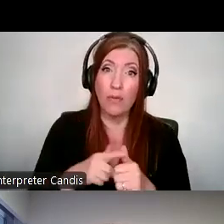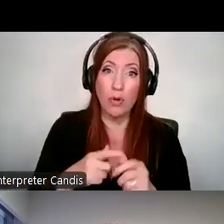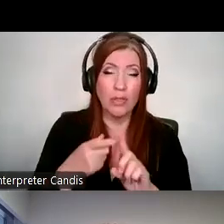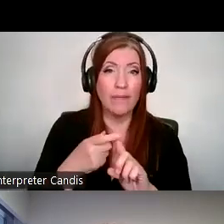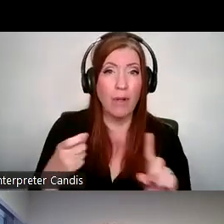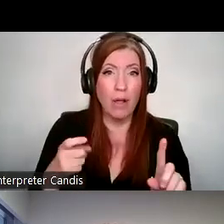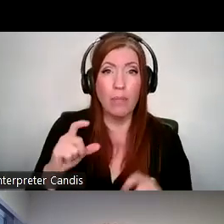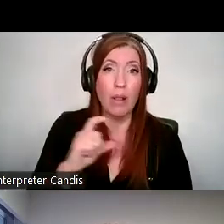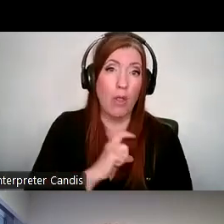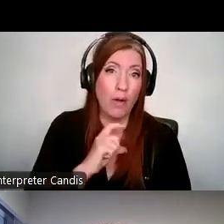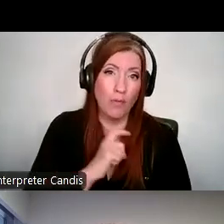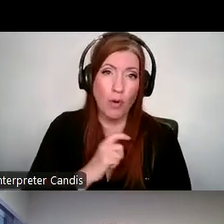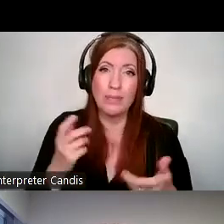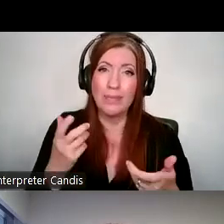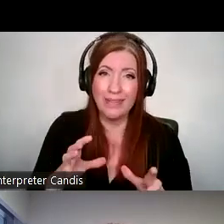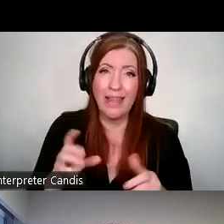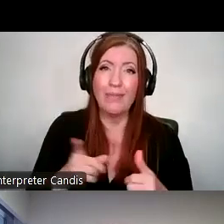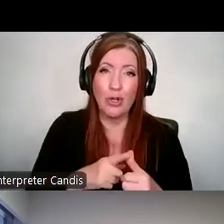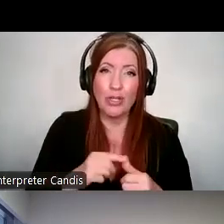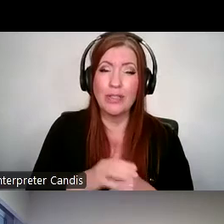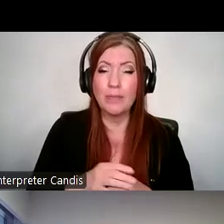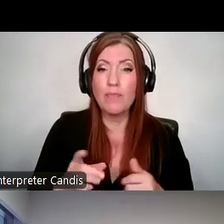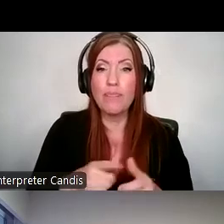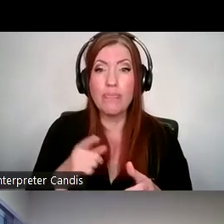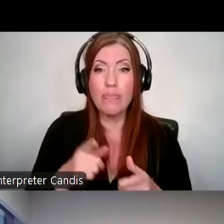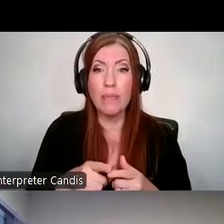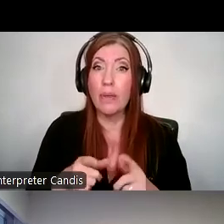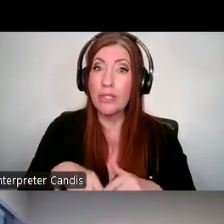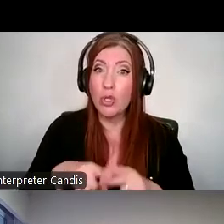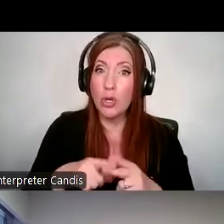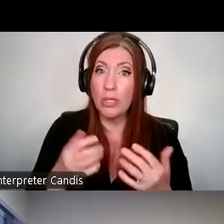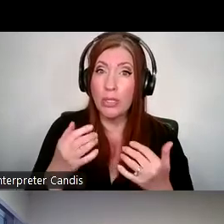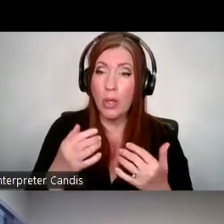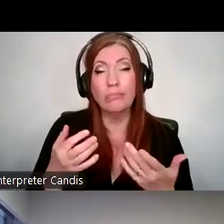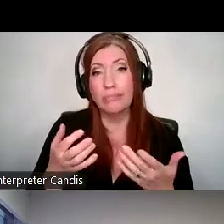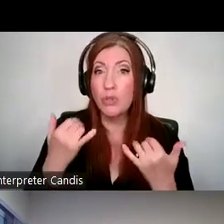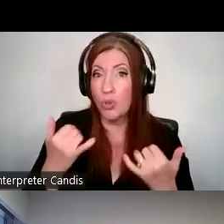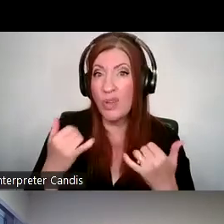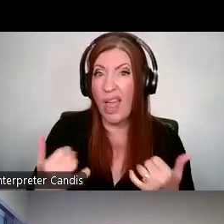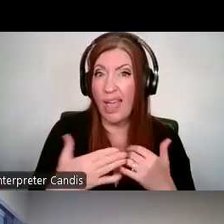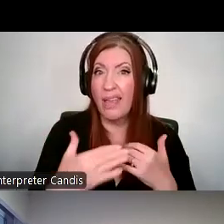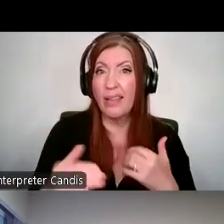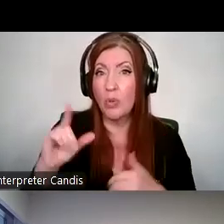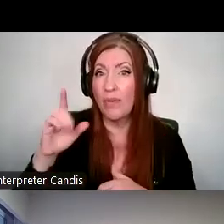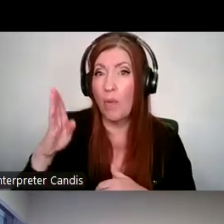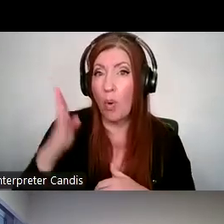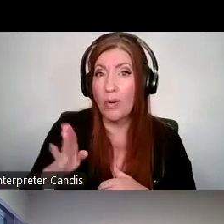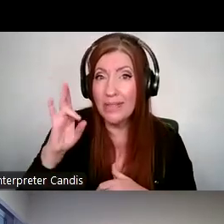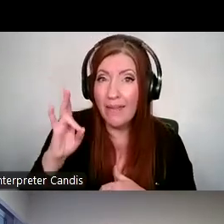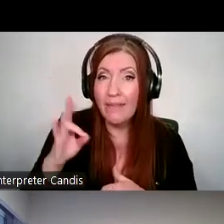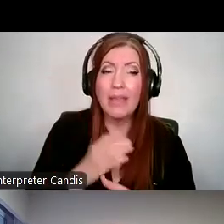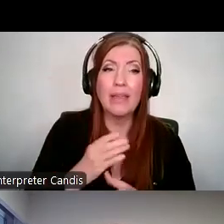law enforcement. And then as of today, we have now, it's 24/7. The